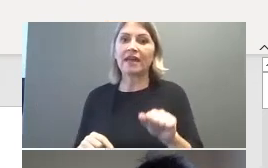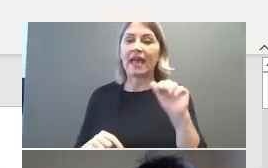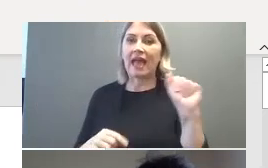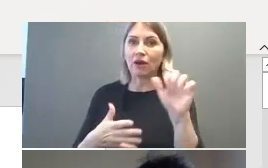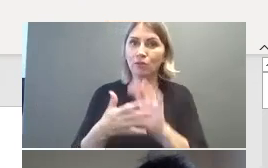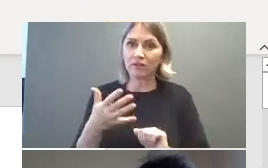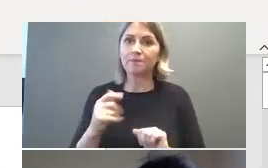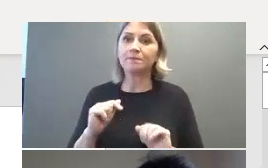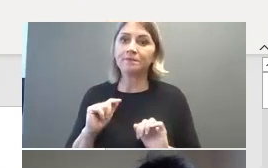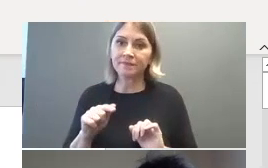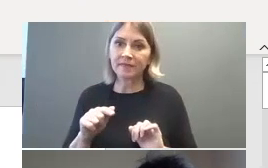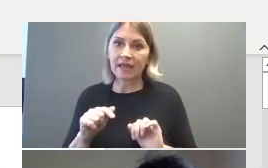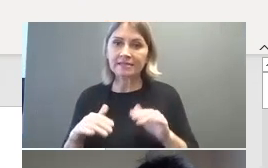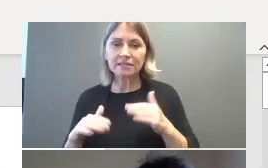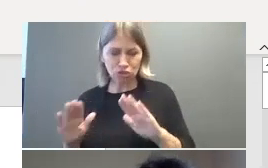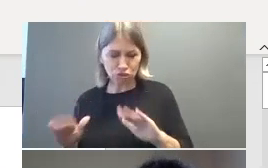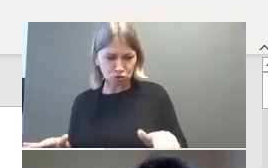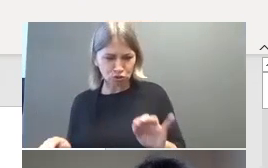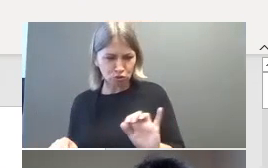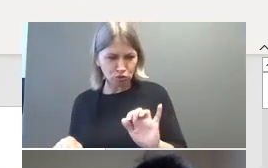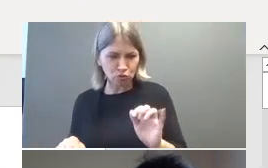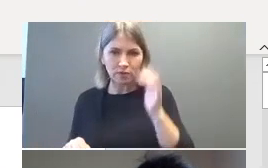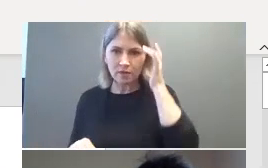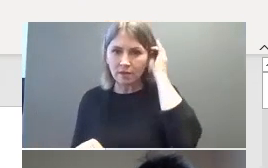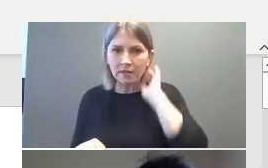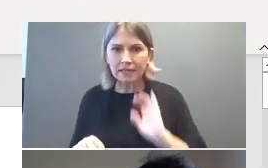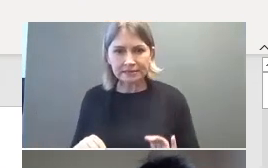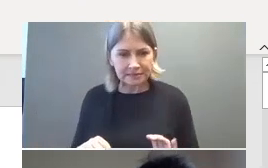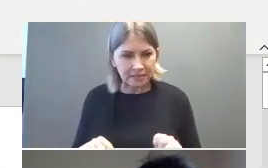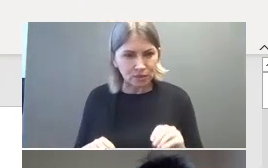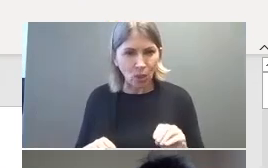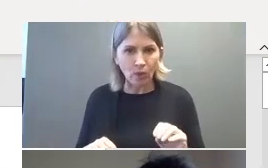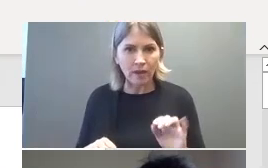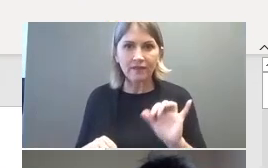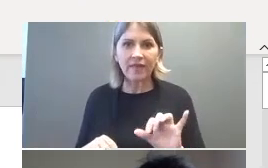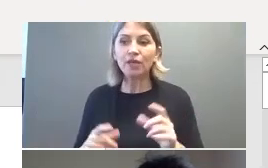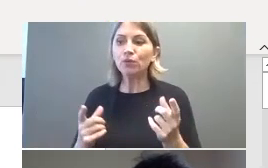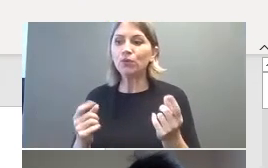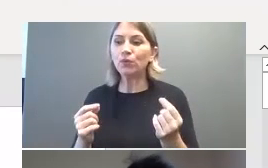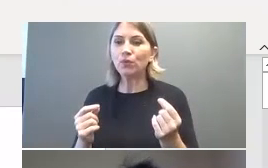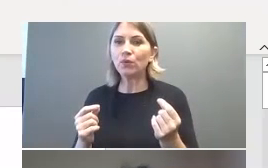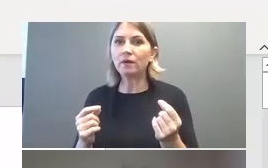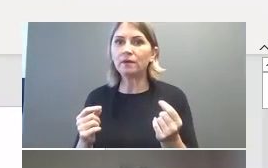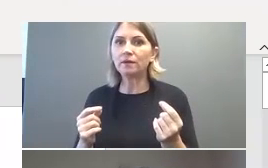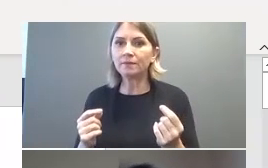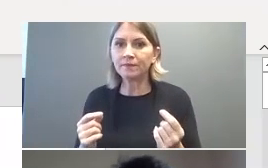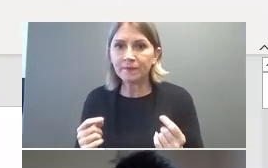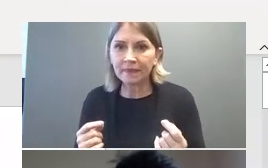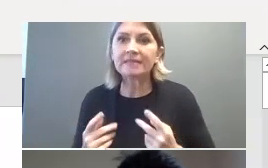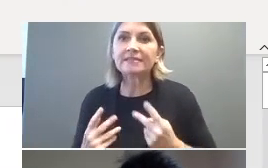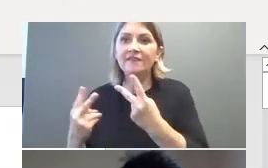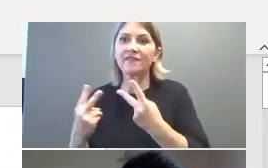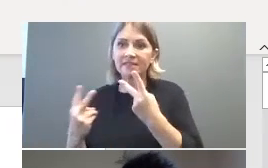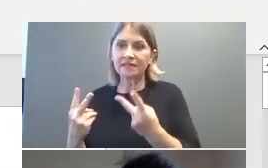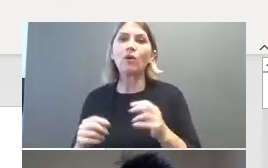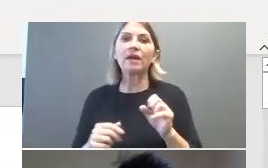E had no children, it would look the same as as here, where they do, because their children have already been visited. Exactly. If